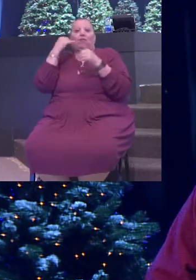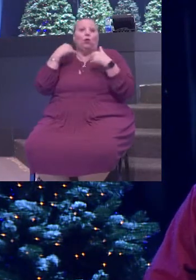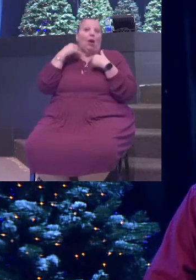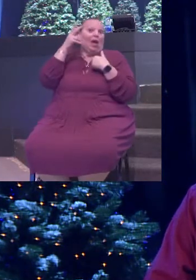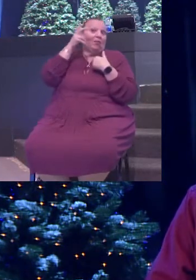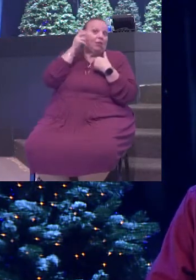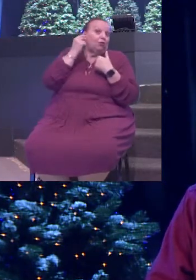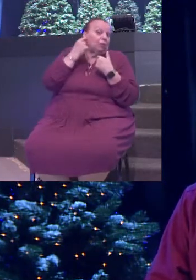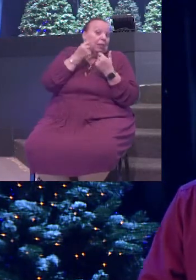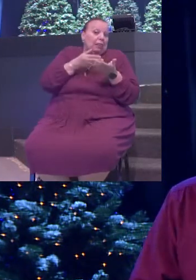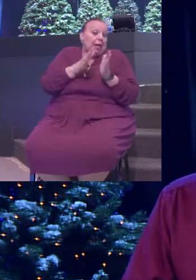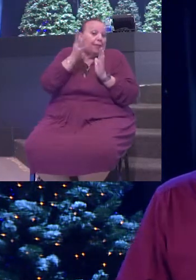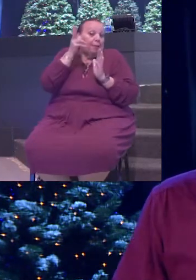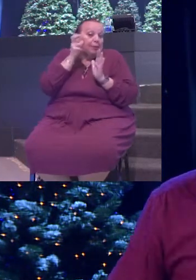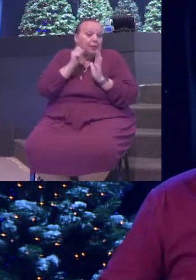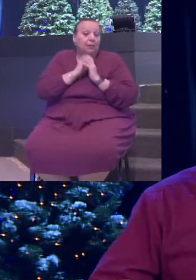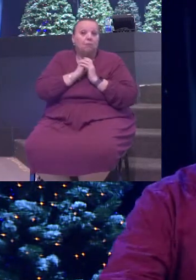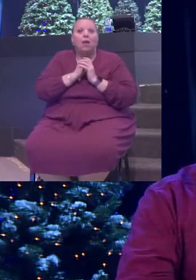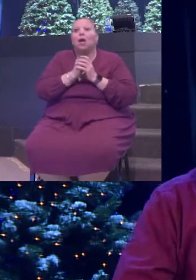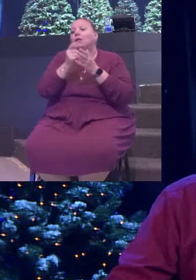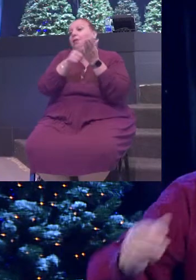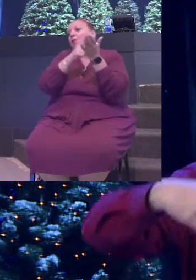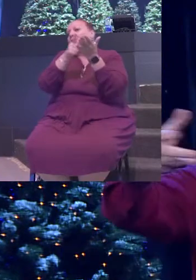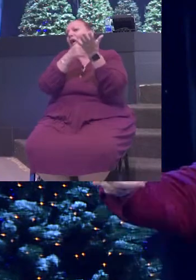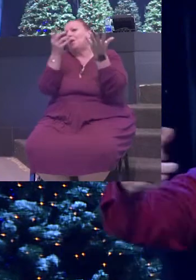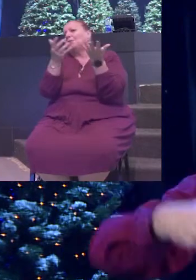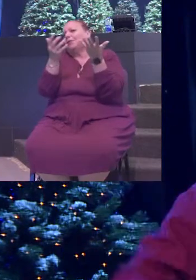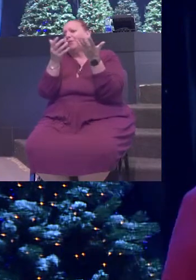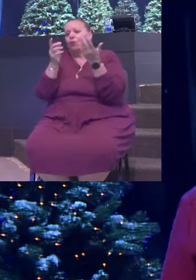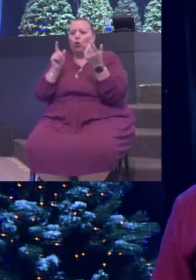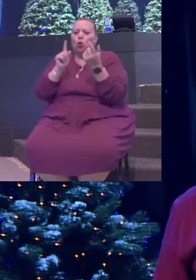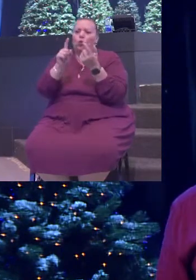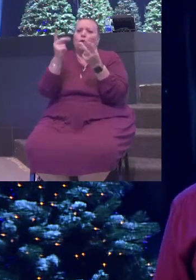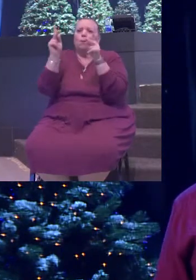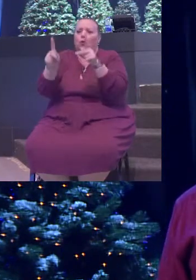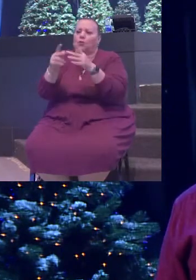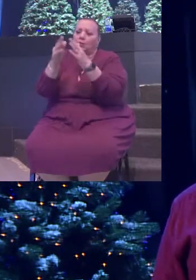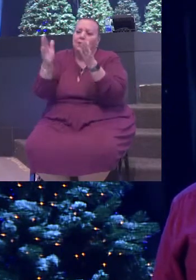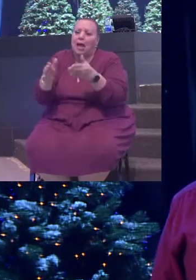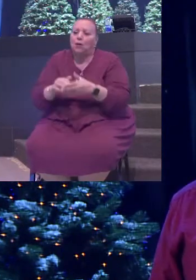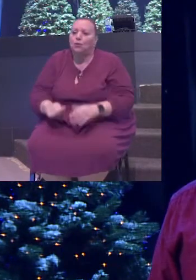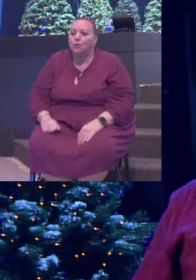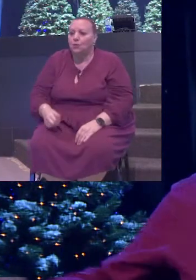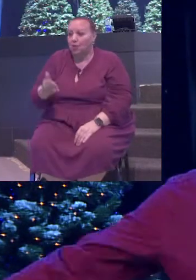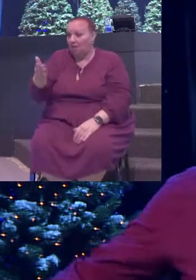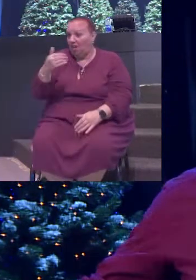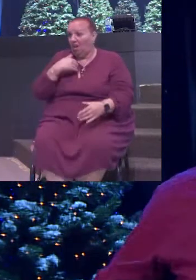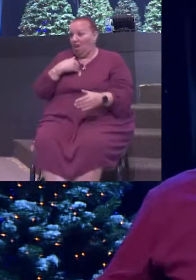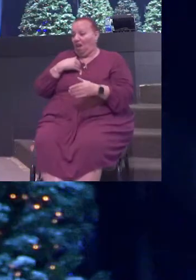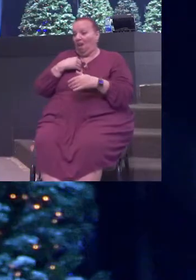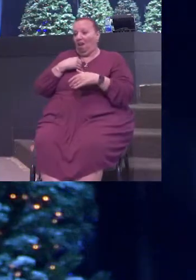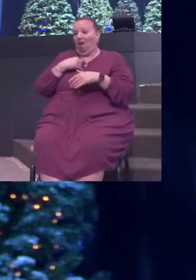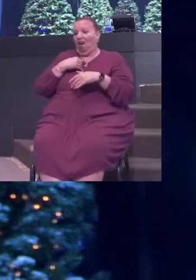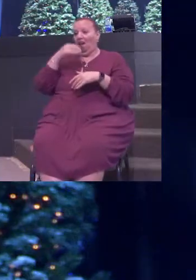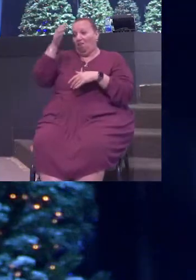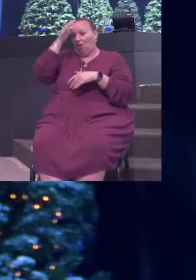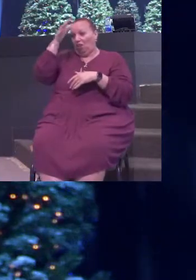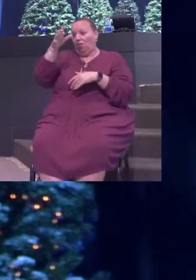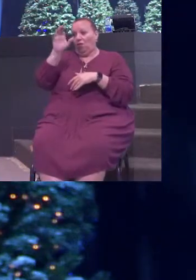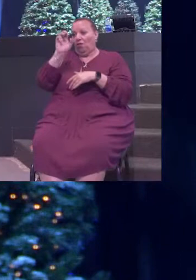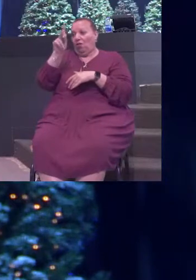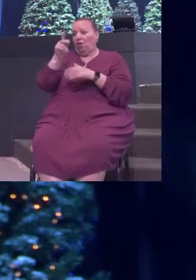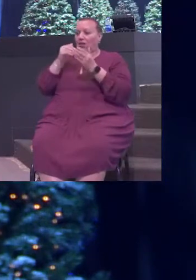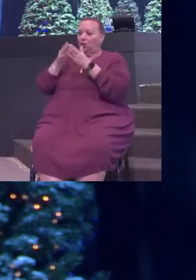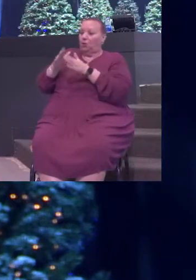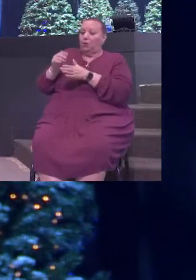him hear. Sometimes it's like you go over to somebody's house and they have a grandfather clock and it's close to